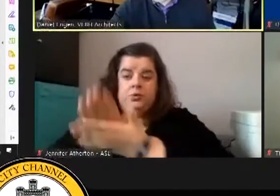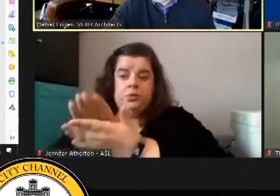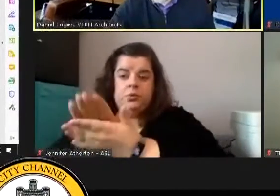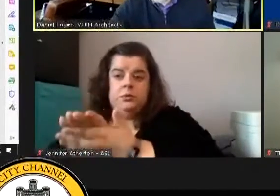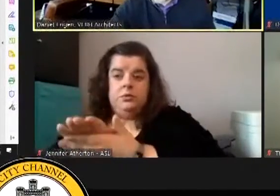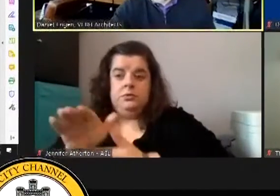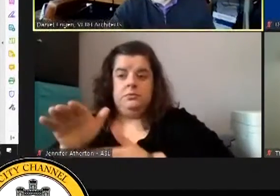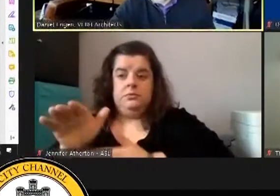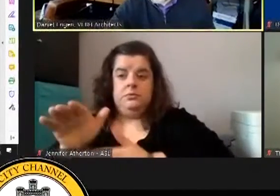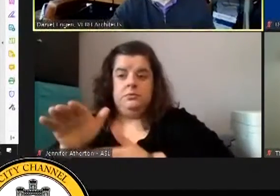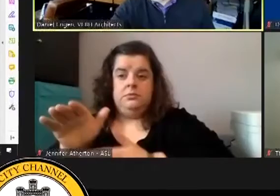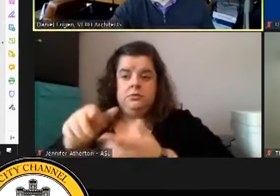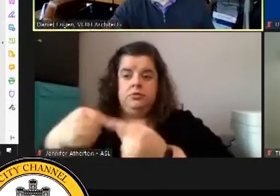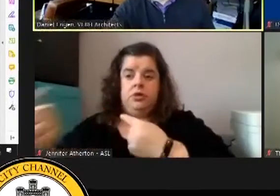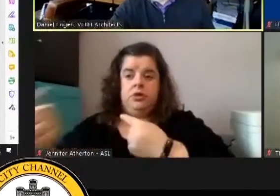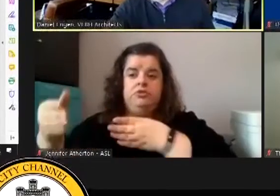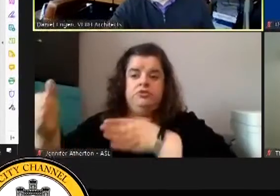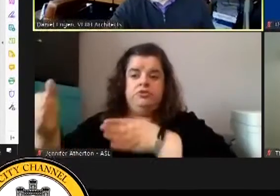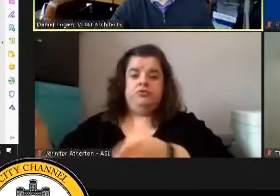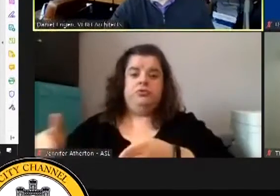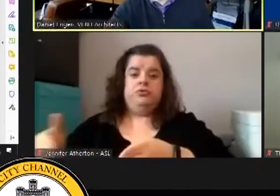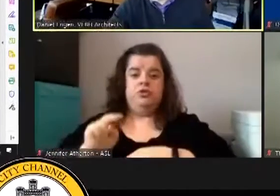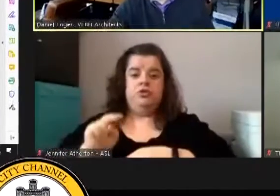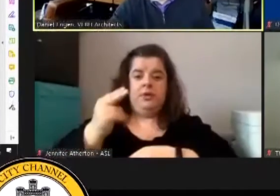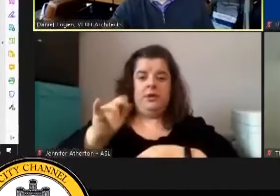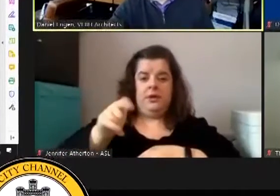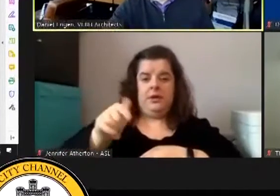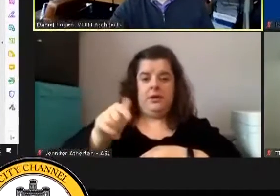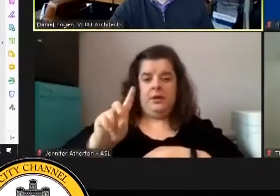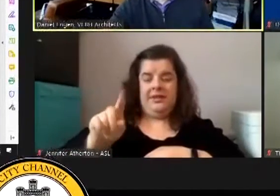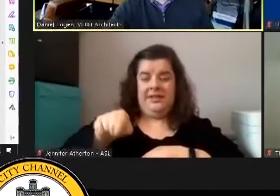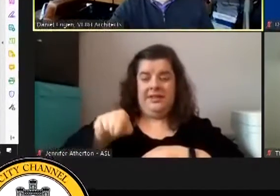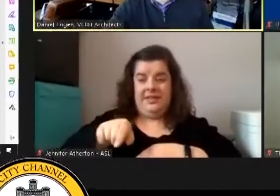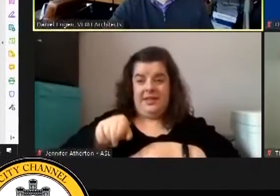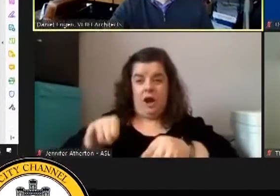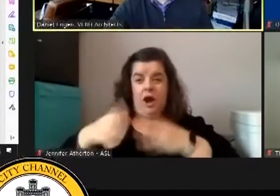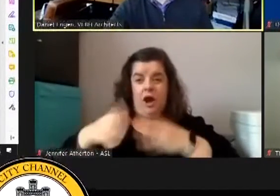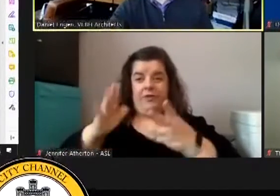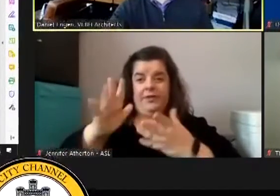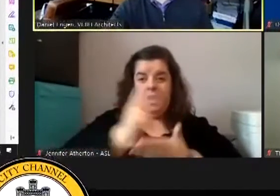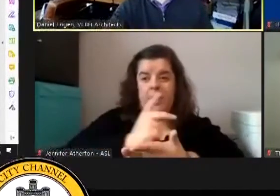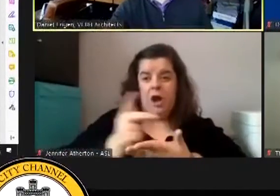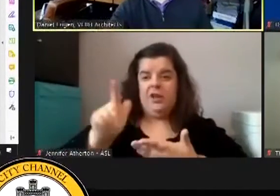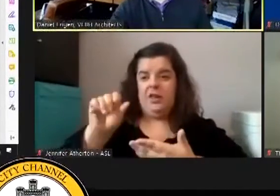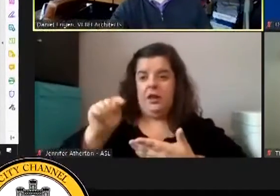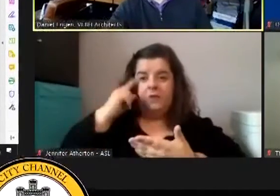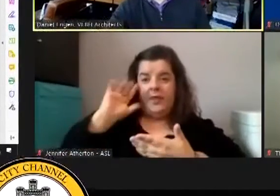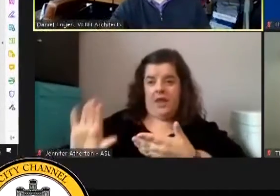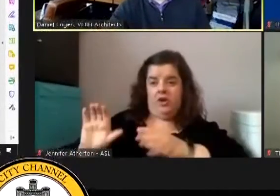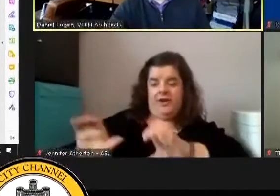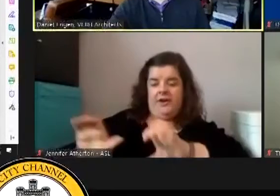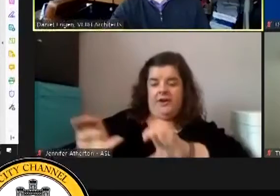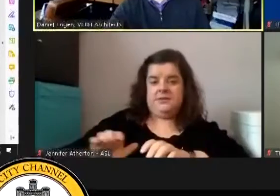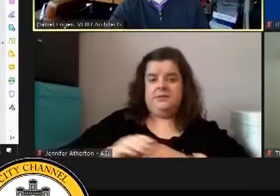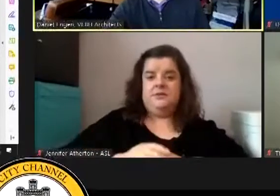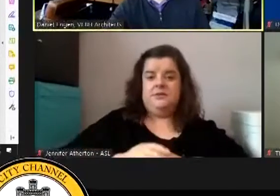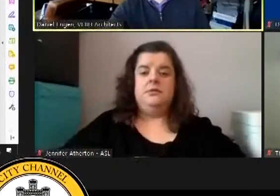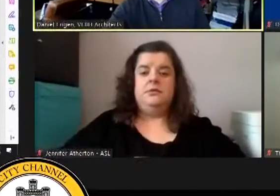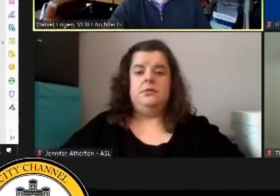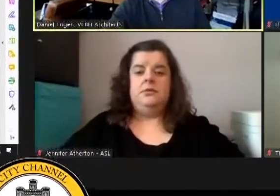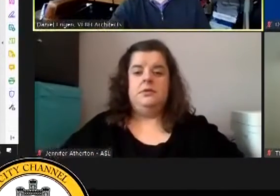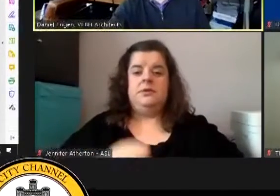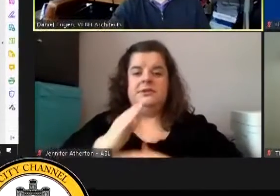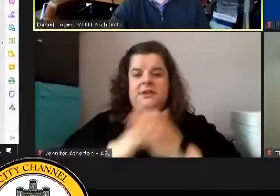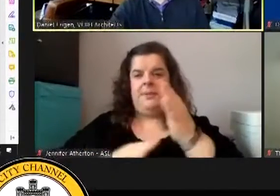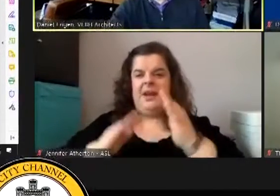North Highland, they offer their parking lots for their events. So there's some community sharing going